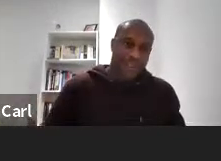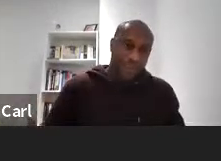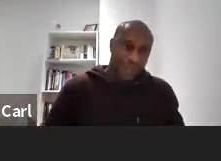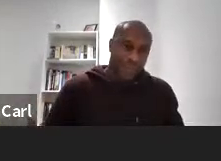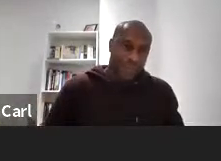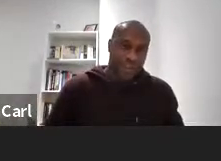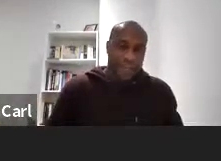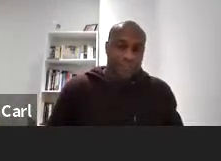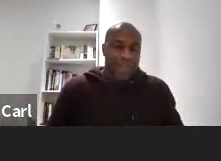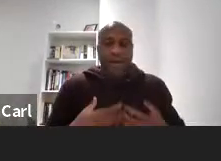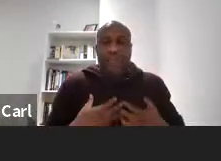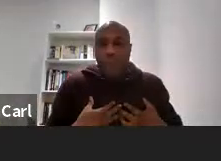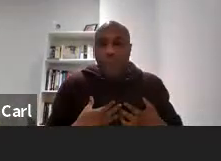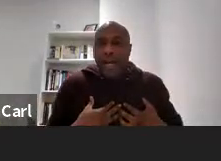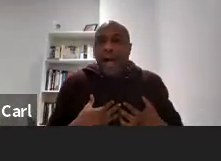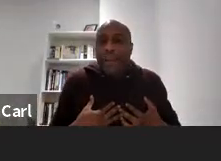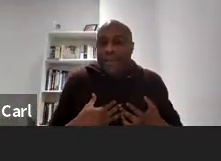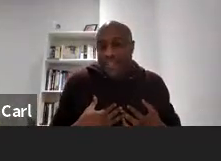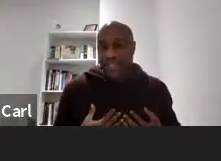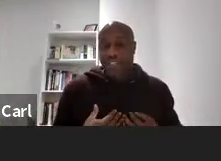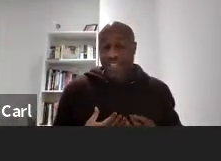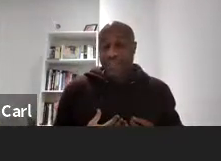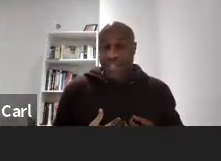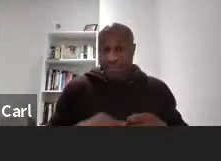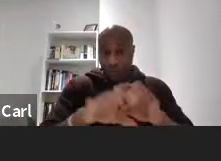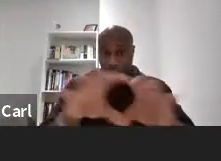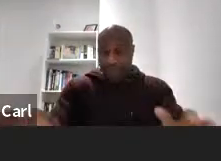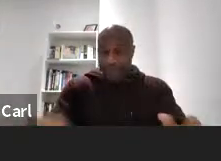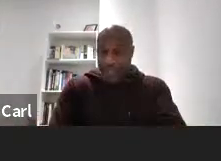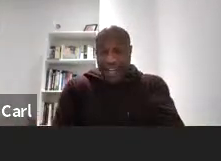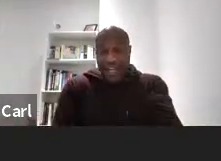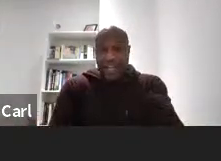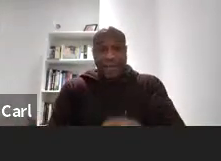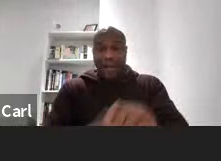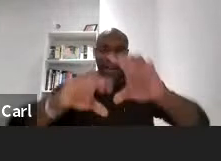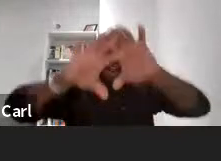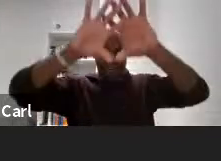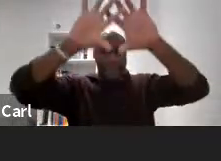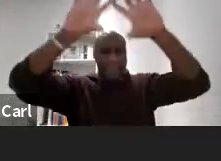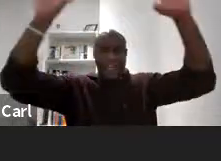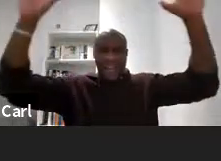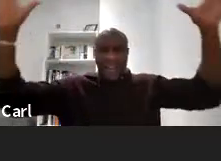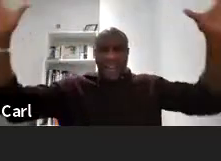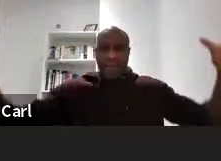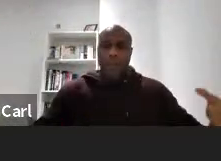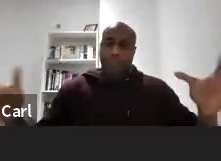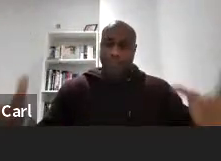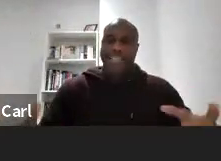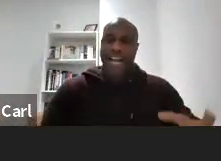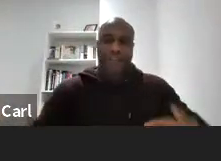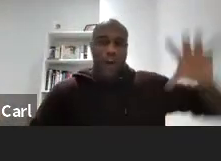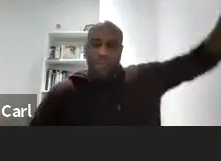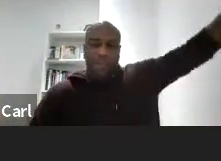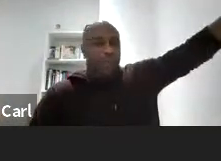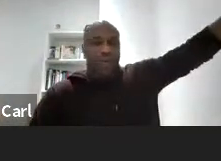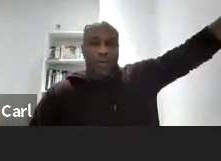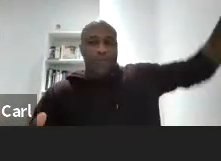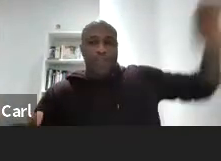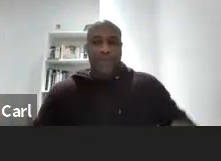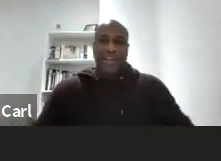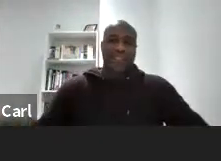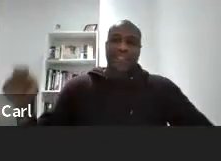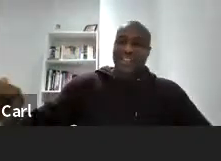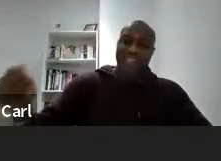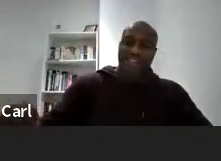going to provide them with. All right. Now, the way I personally like to use this model canvas is by having a big A1 printout of it up on my